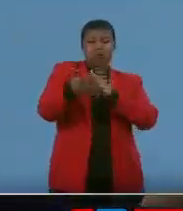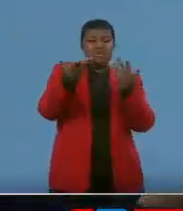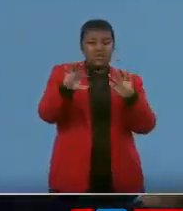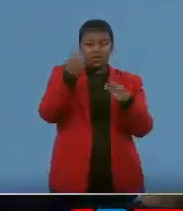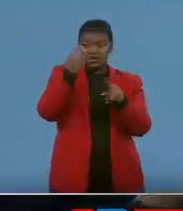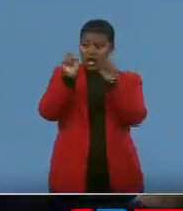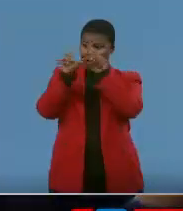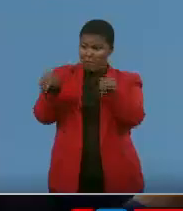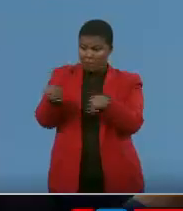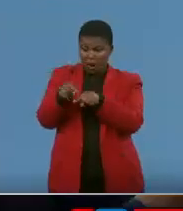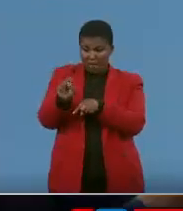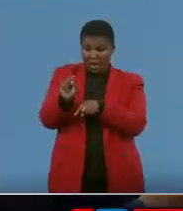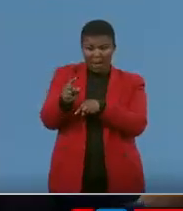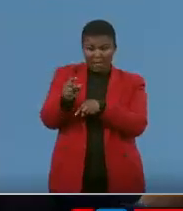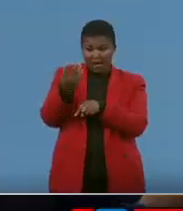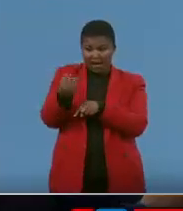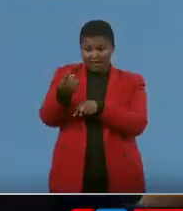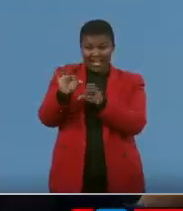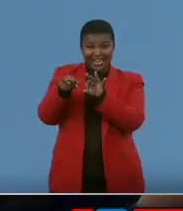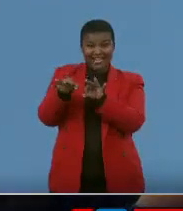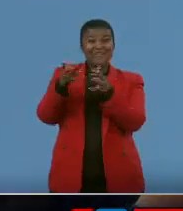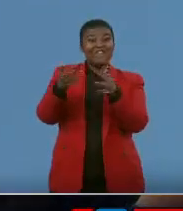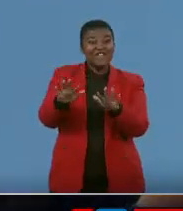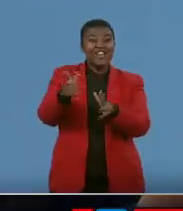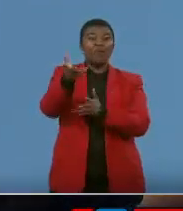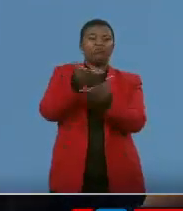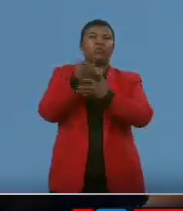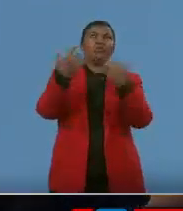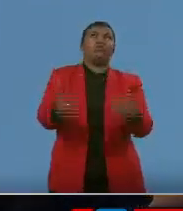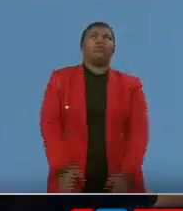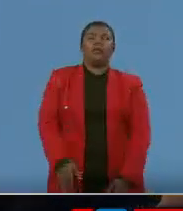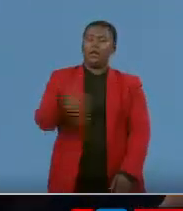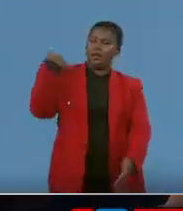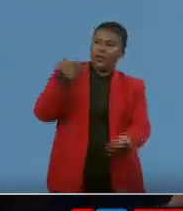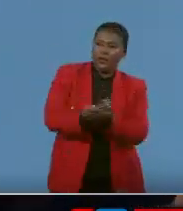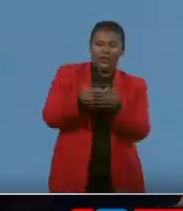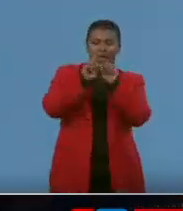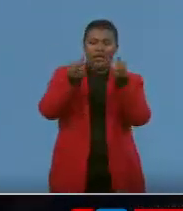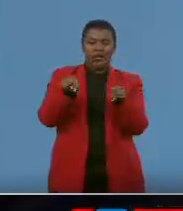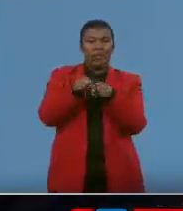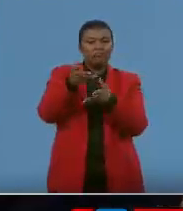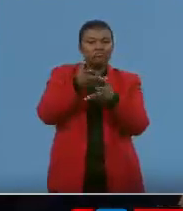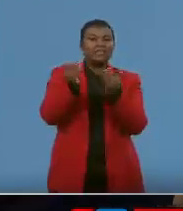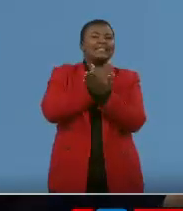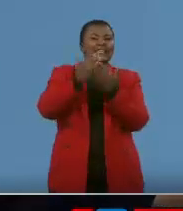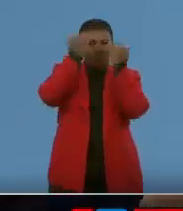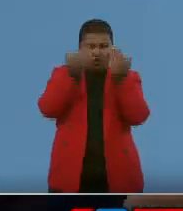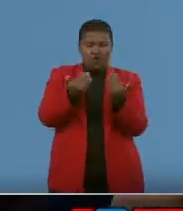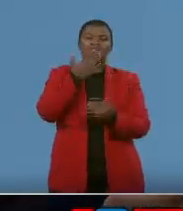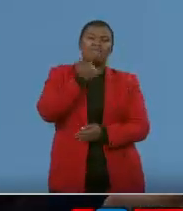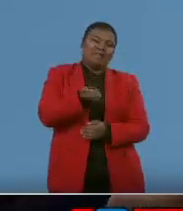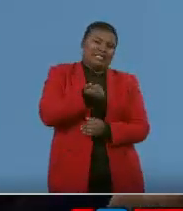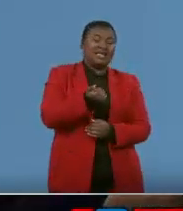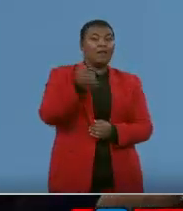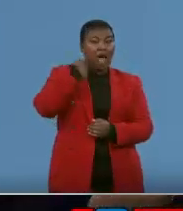that we have on the bottom right-hand side as well. We've been talking about this box. Because we have. For those who don't know, please use the analogy, because I